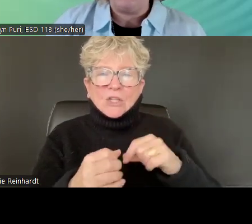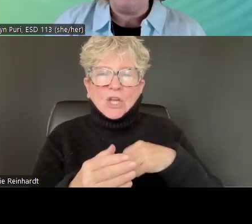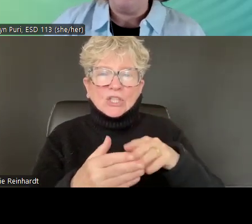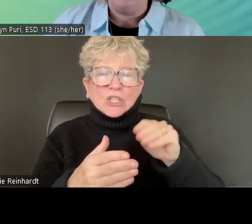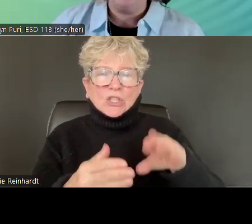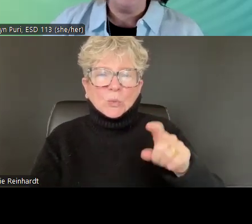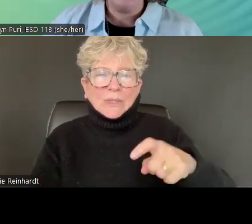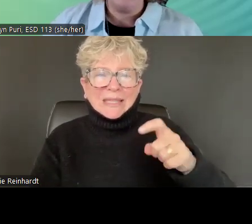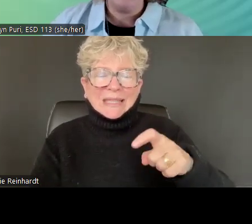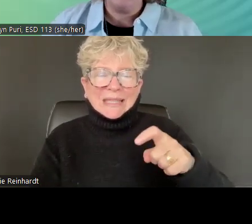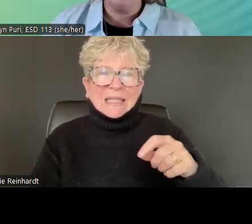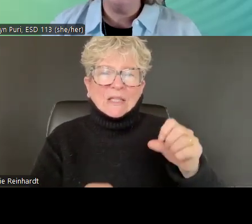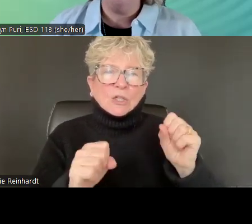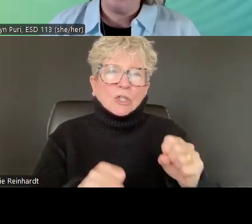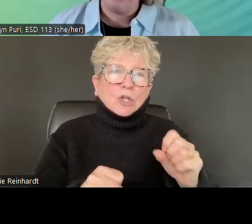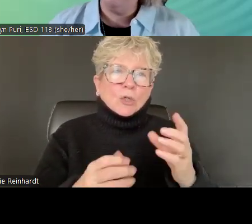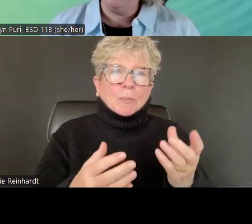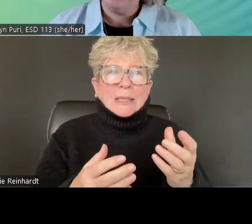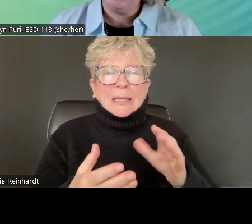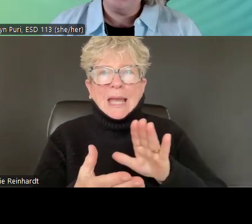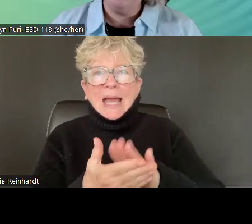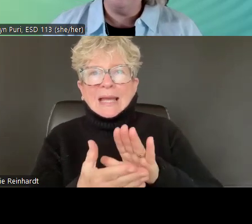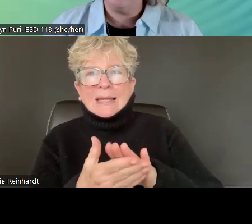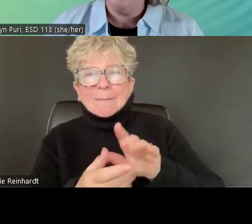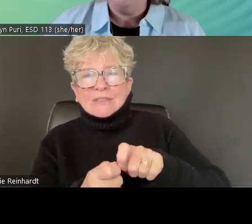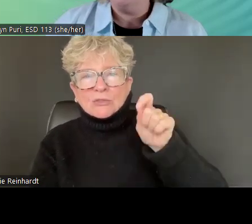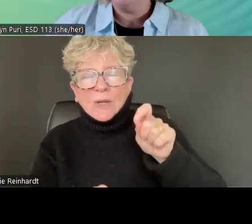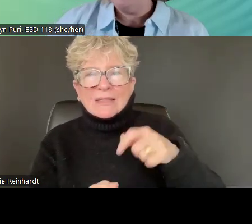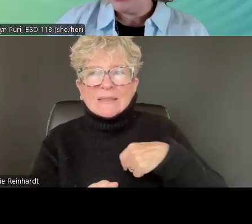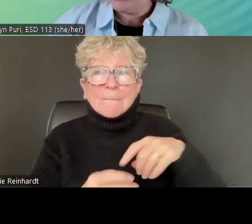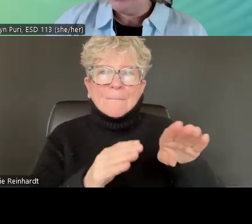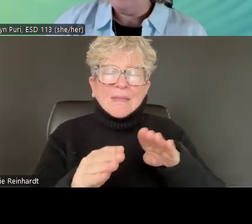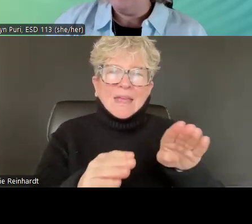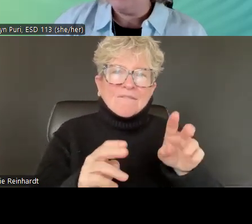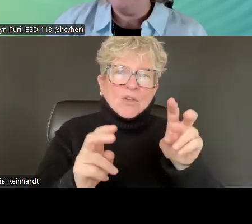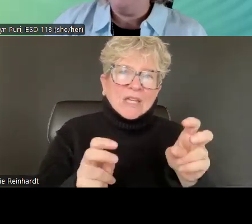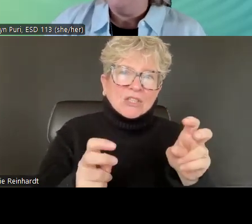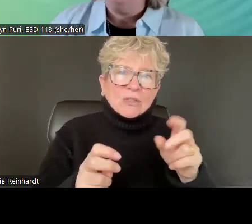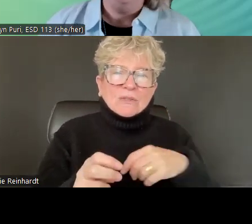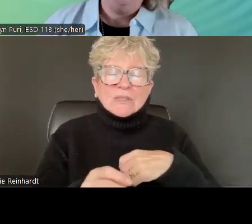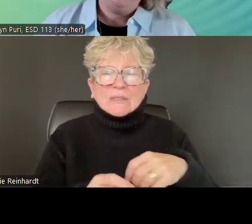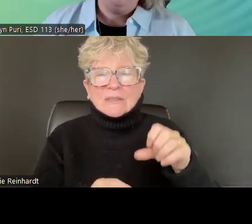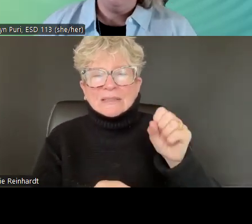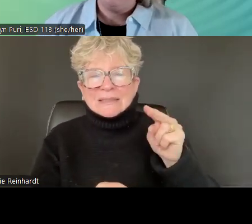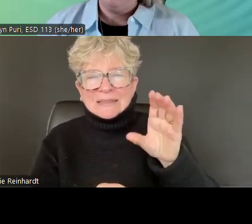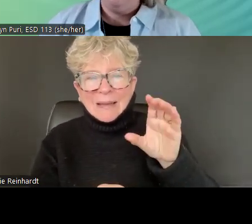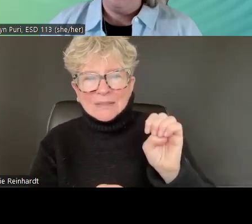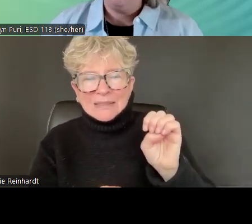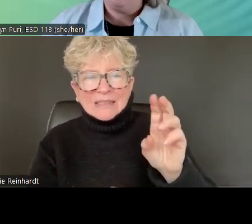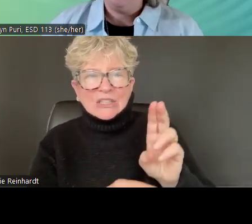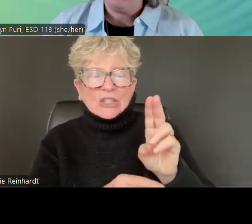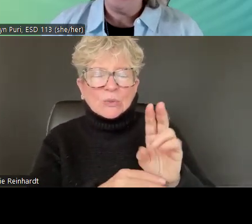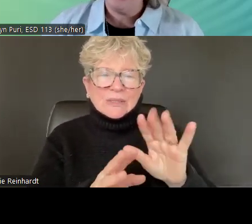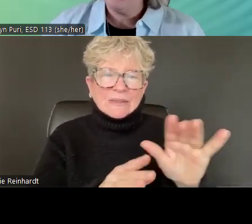be academic stresses, behavioral issues, or substance use. When we receive